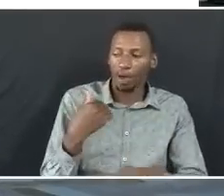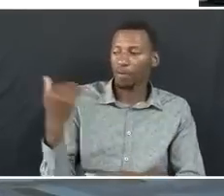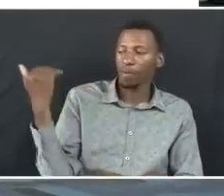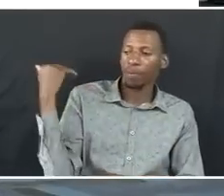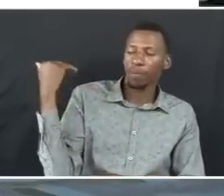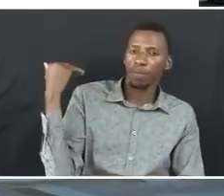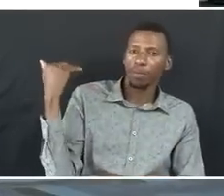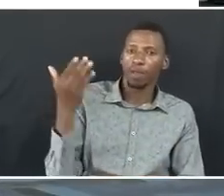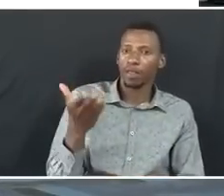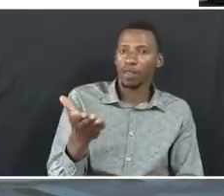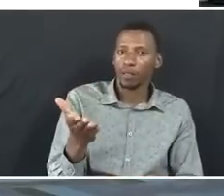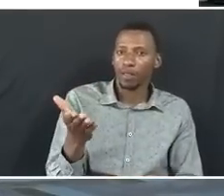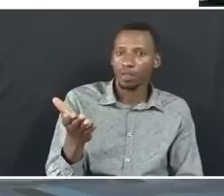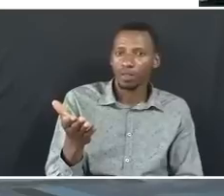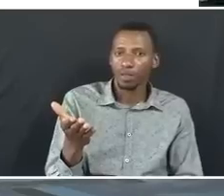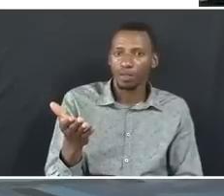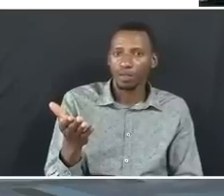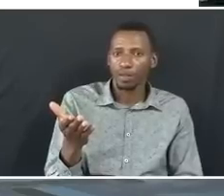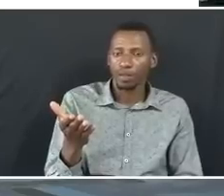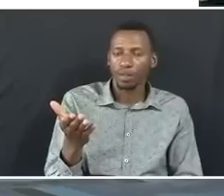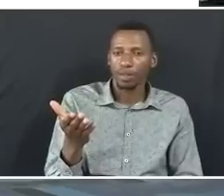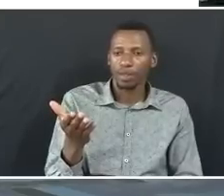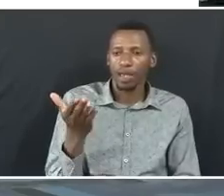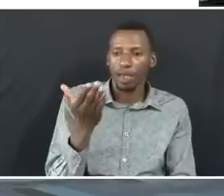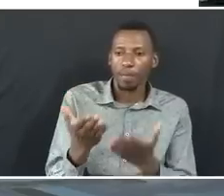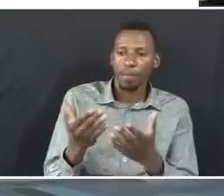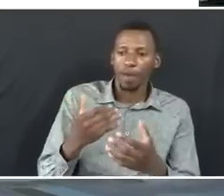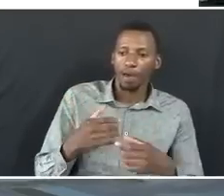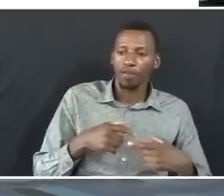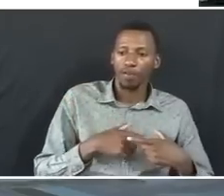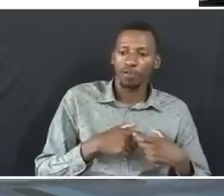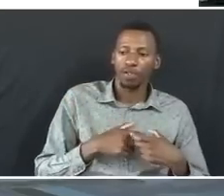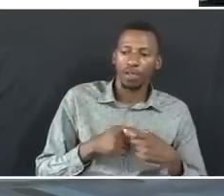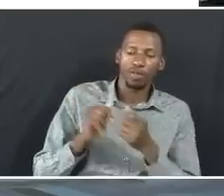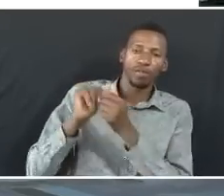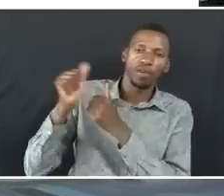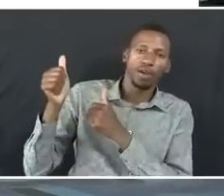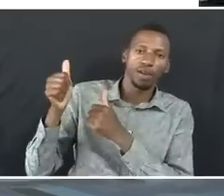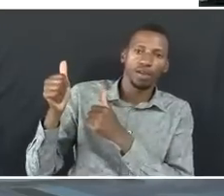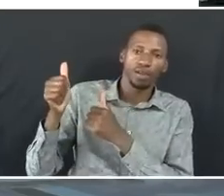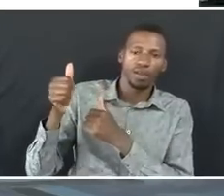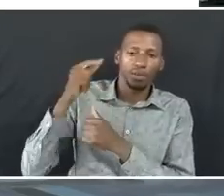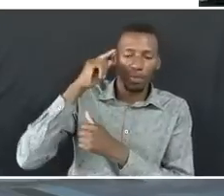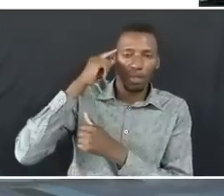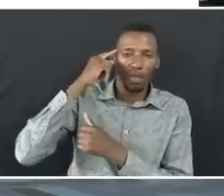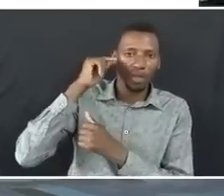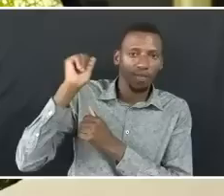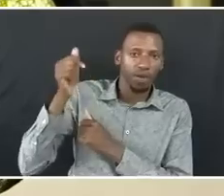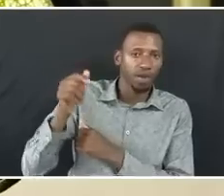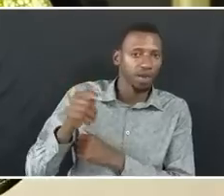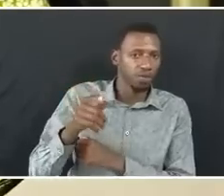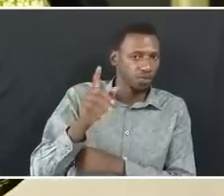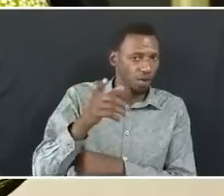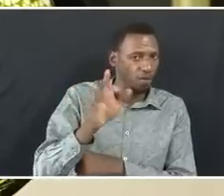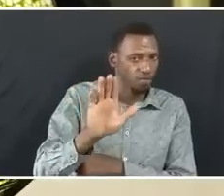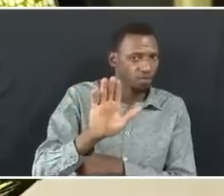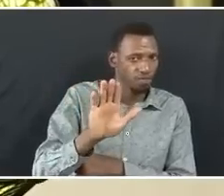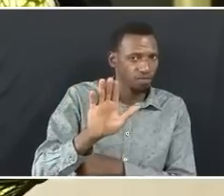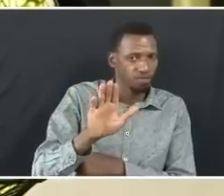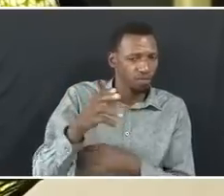seated in Newlife, mpango wa kando Nairobi South, you think that is far, we will not know. Hey, siku yako inakuja,